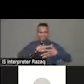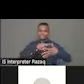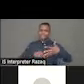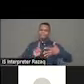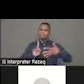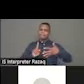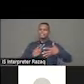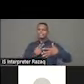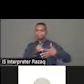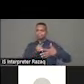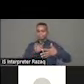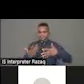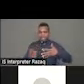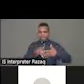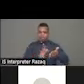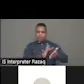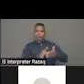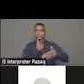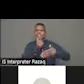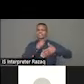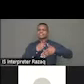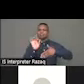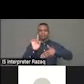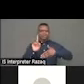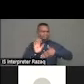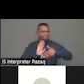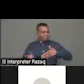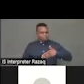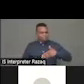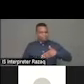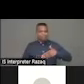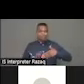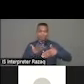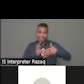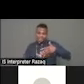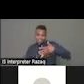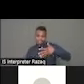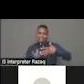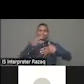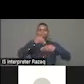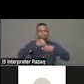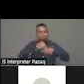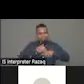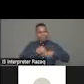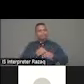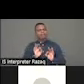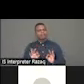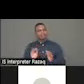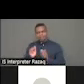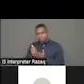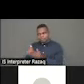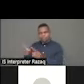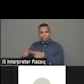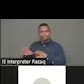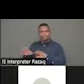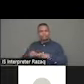nka bino bitabo abana bakayiga, kugira ngo babana n'ubundi bafite ibibazo byihariye nabo babashe kugira access kuri ayo